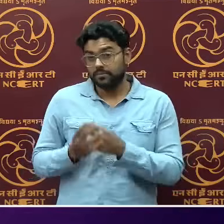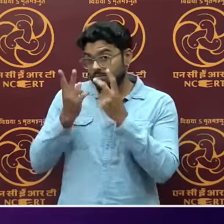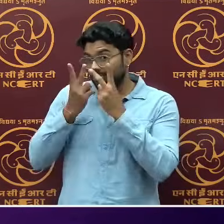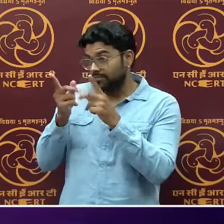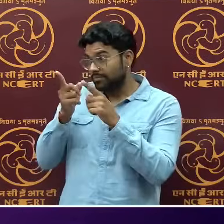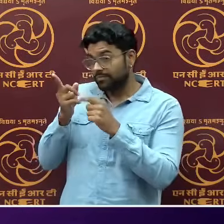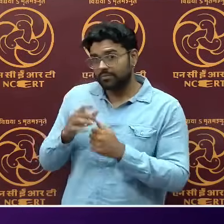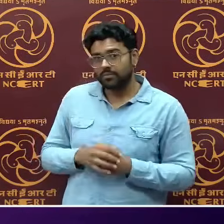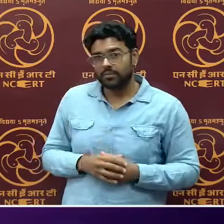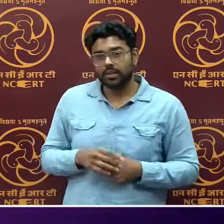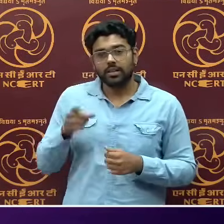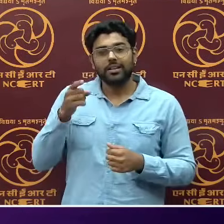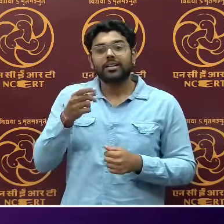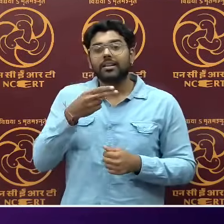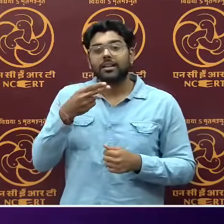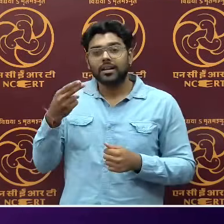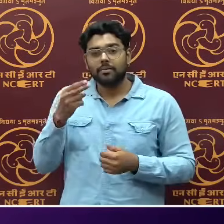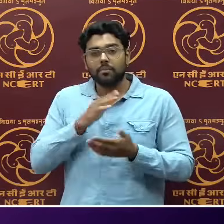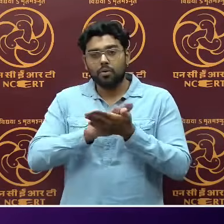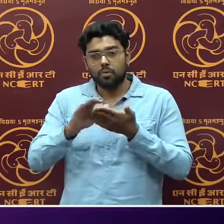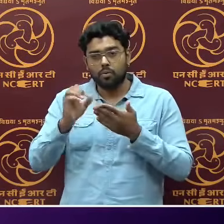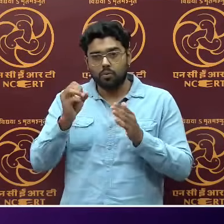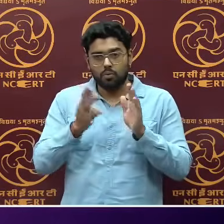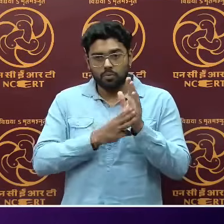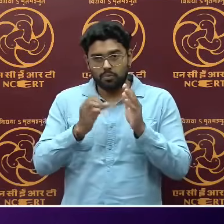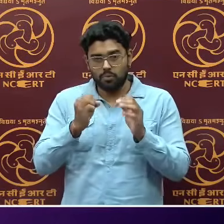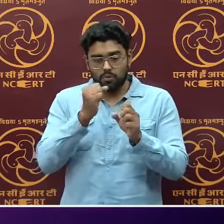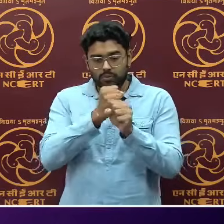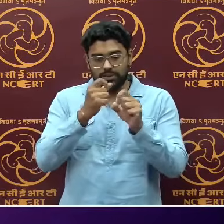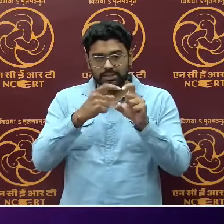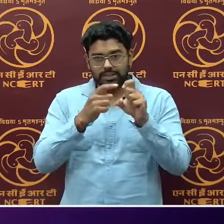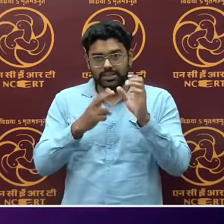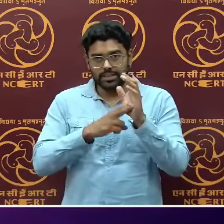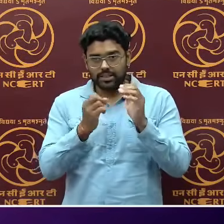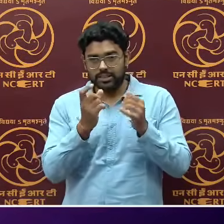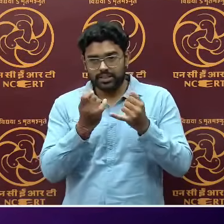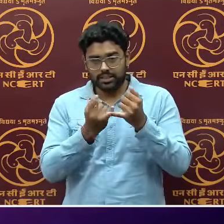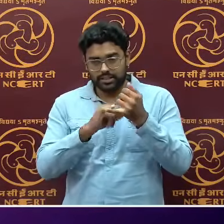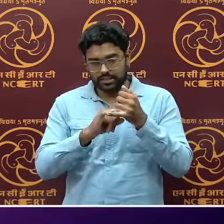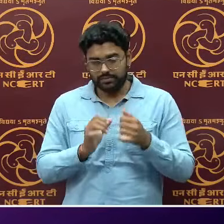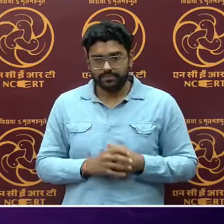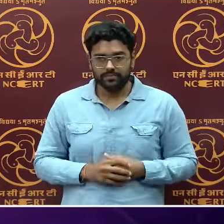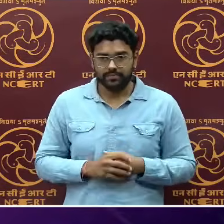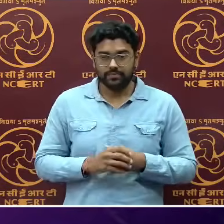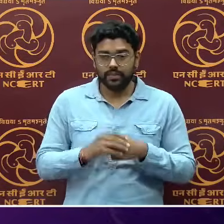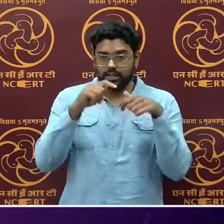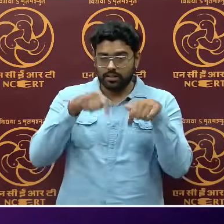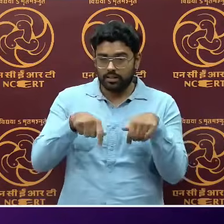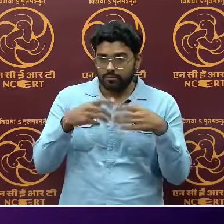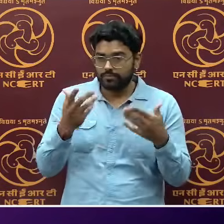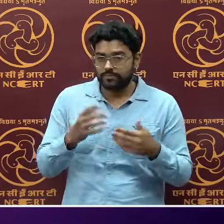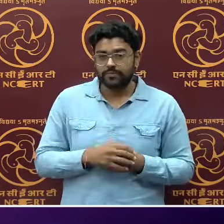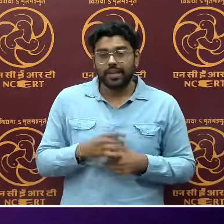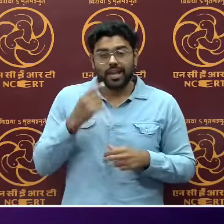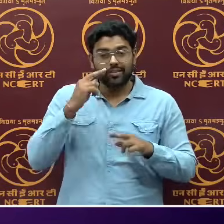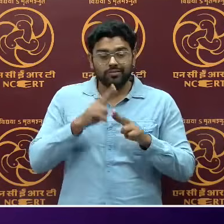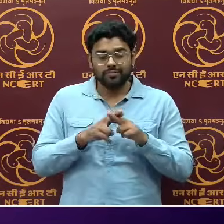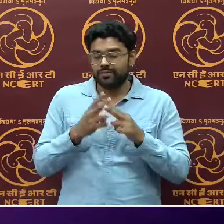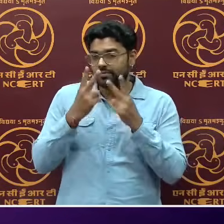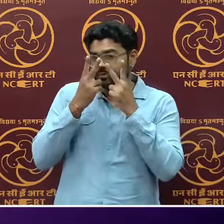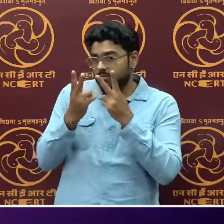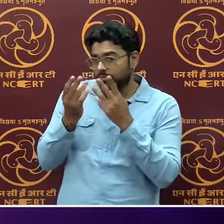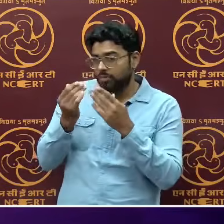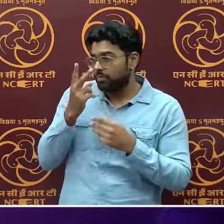have homogeneous composition. This mixture is homogeneous. Now in this one, if it is